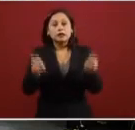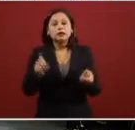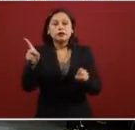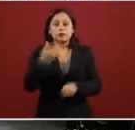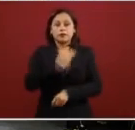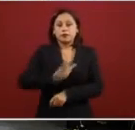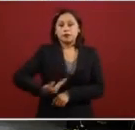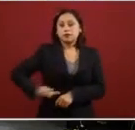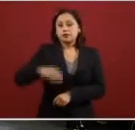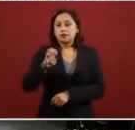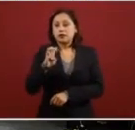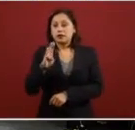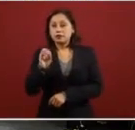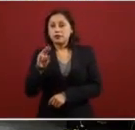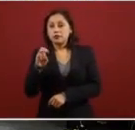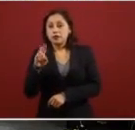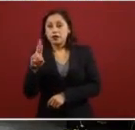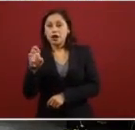Morales.